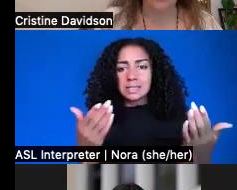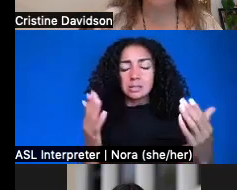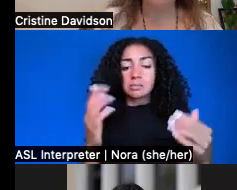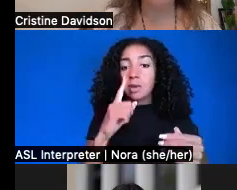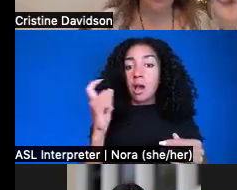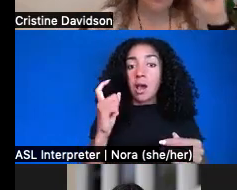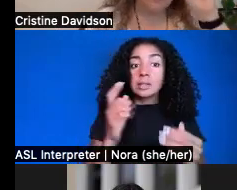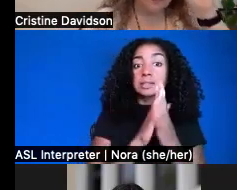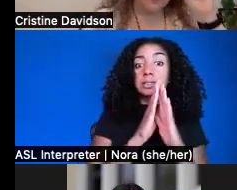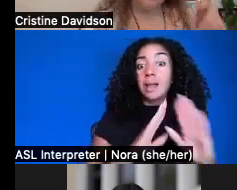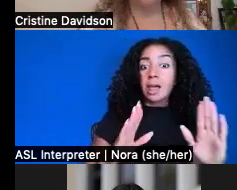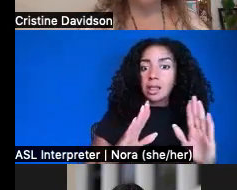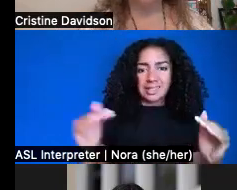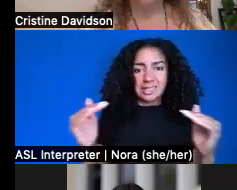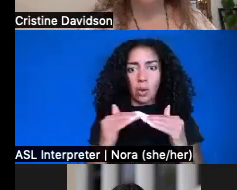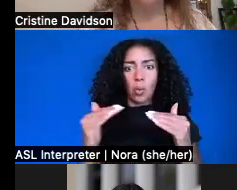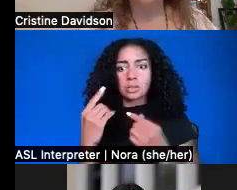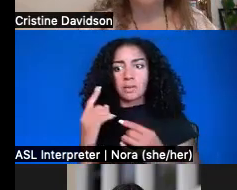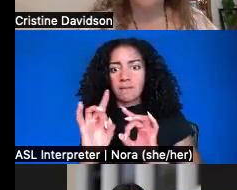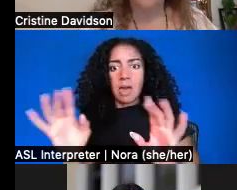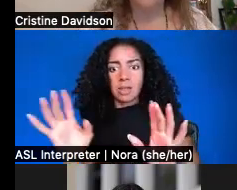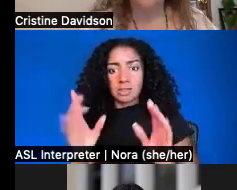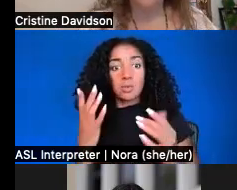holding it up, right?